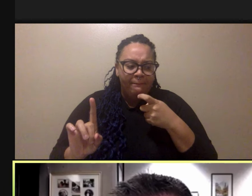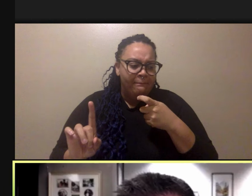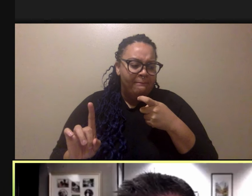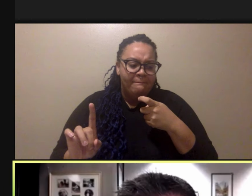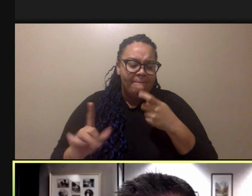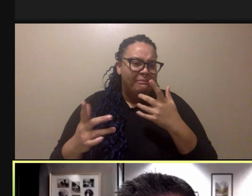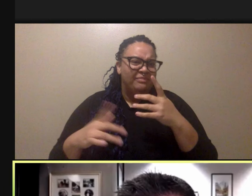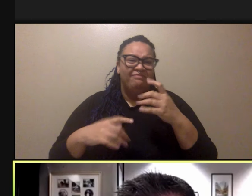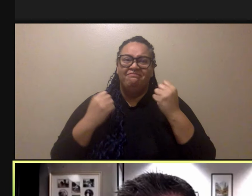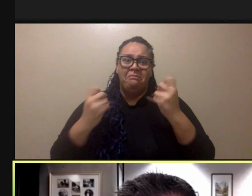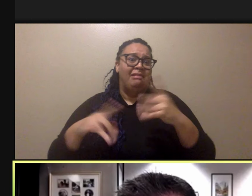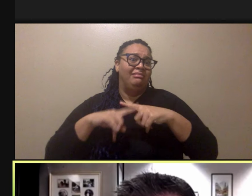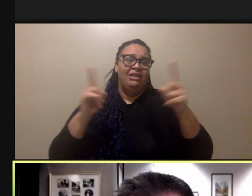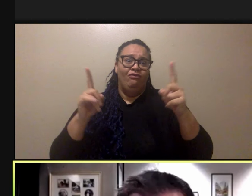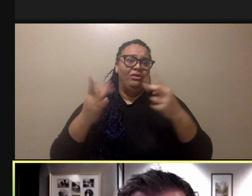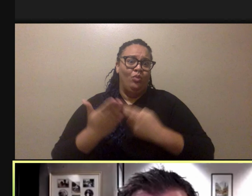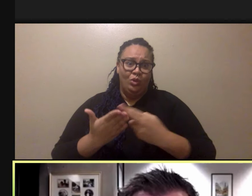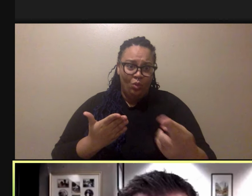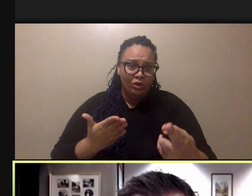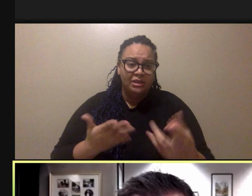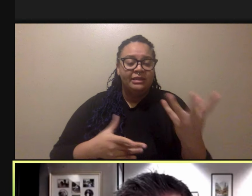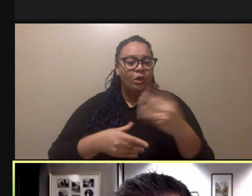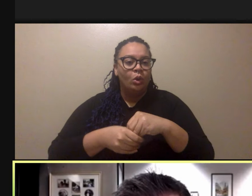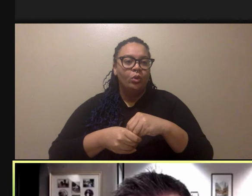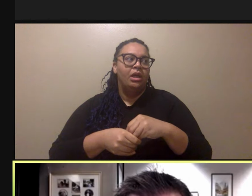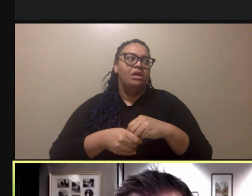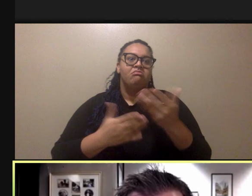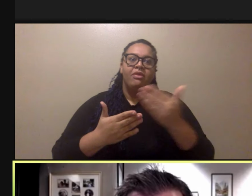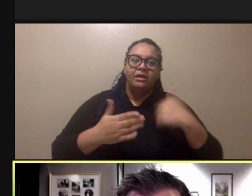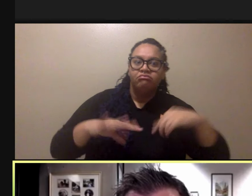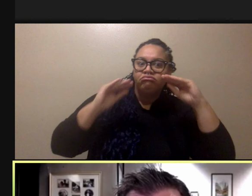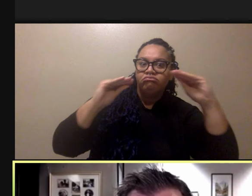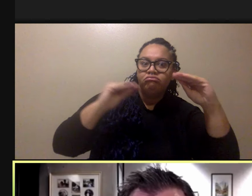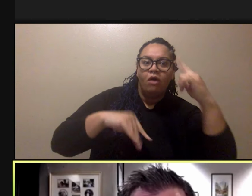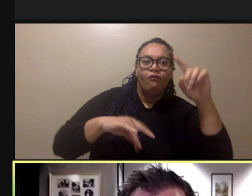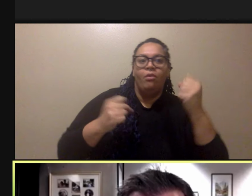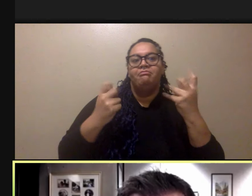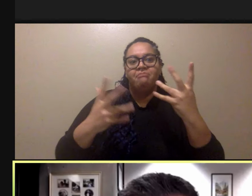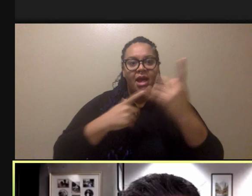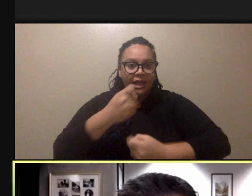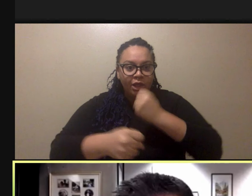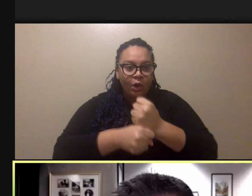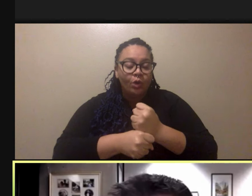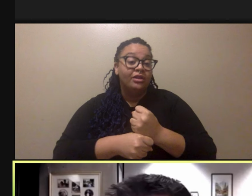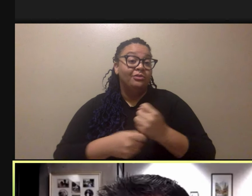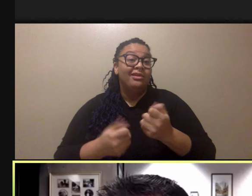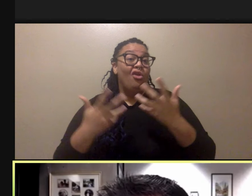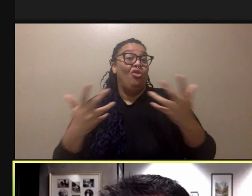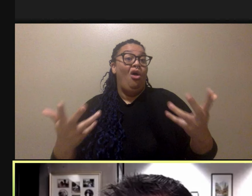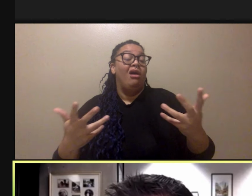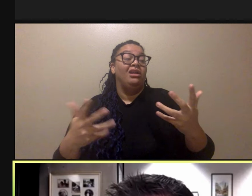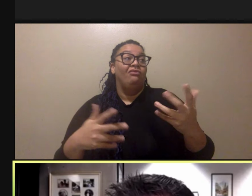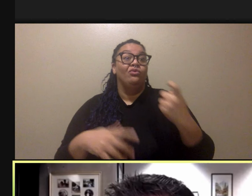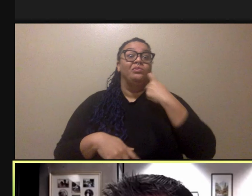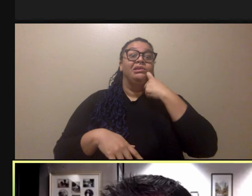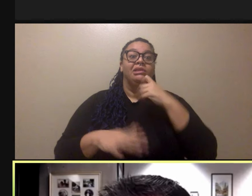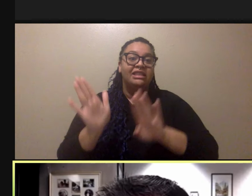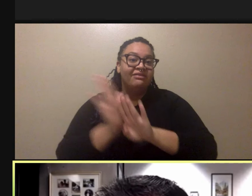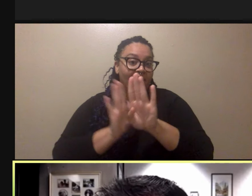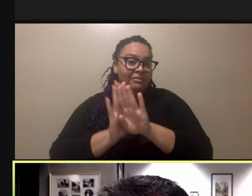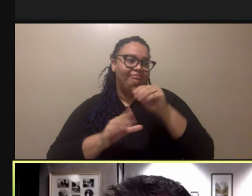a variety of sources, including kind of what I've taught for a number of years. There's been a lot of interesting developments in this